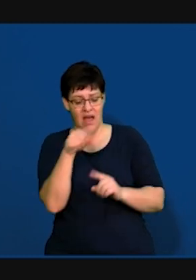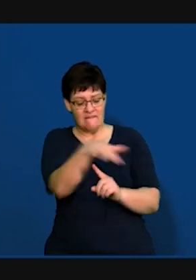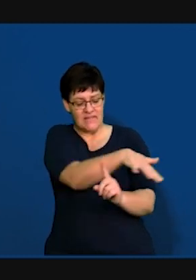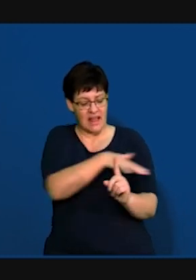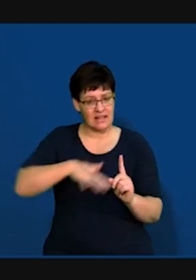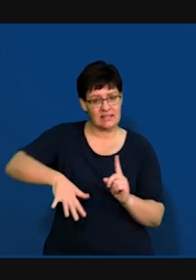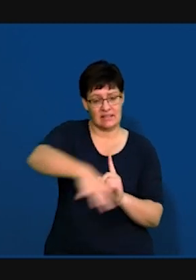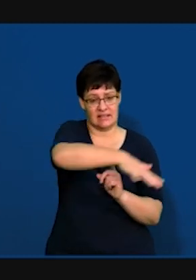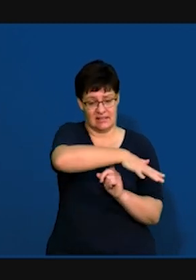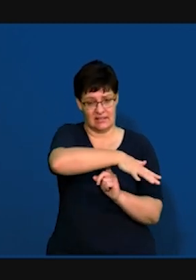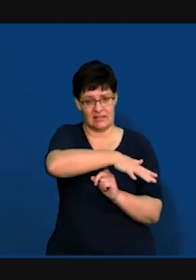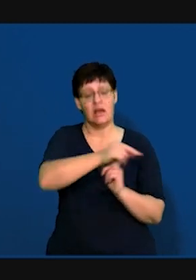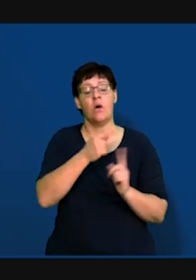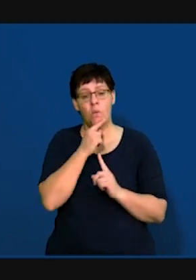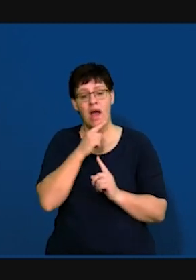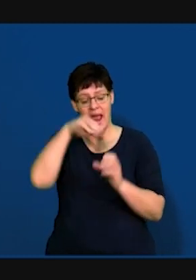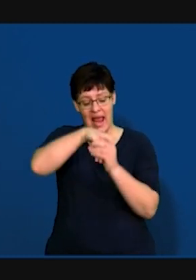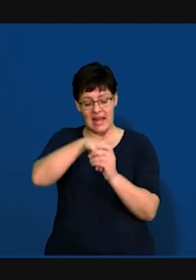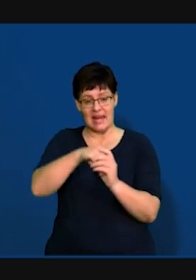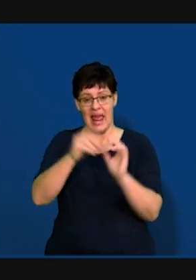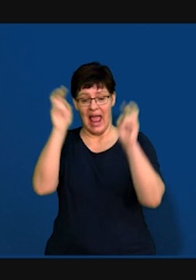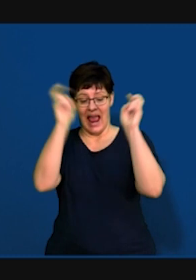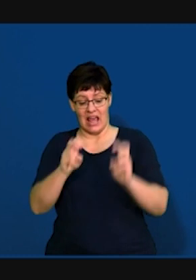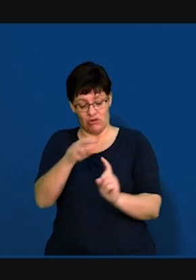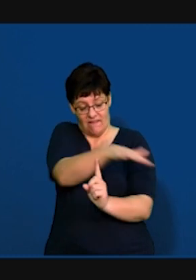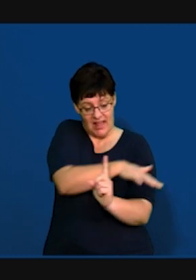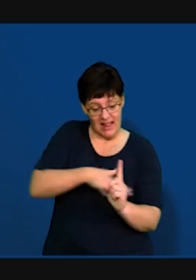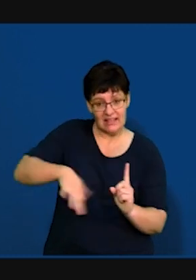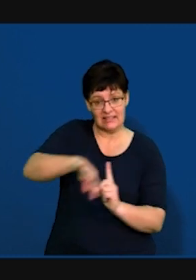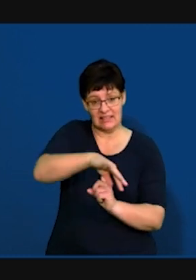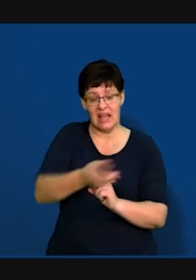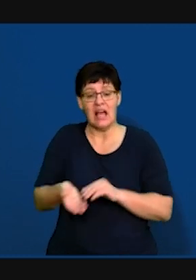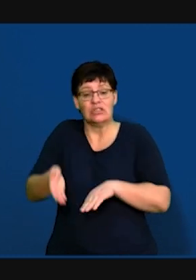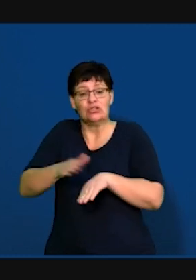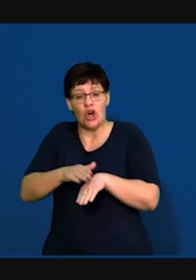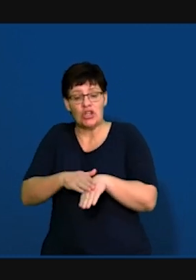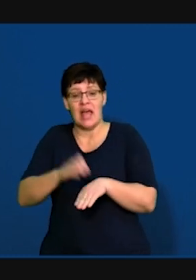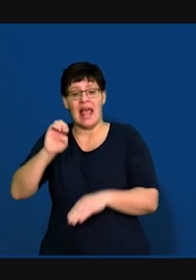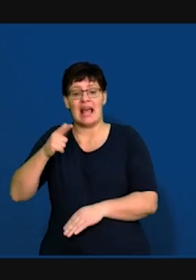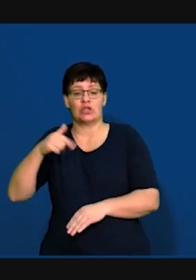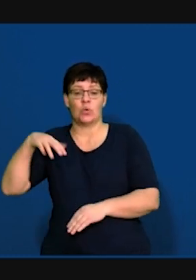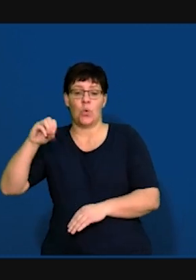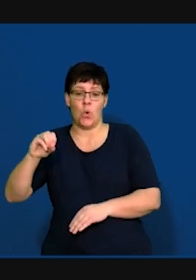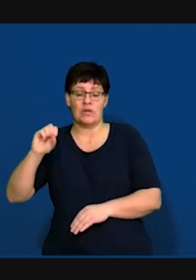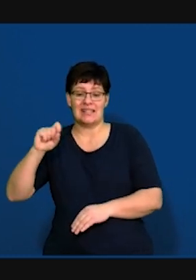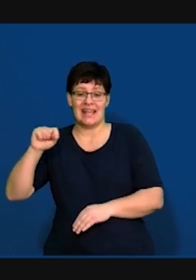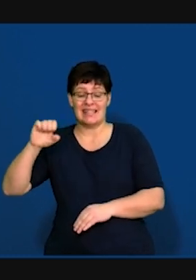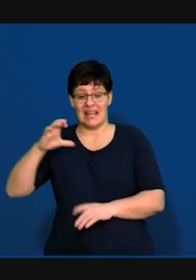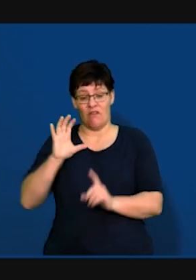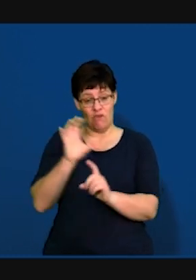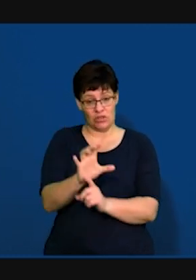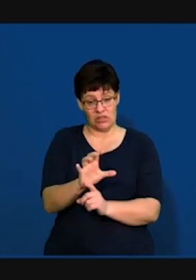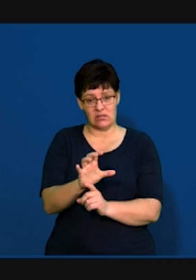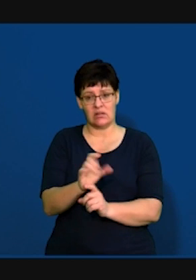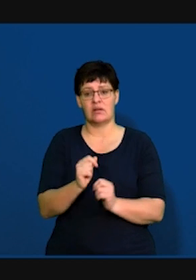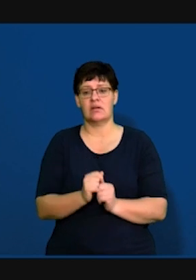very important because in an electric field, another charge will experience an electrostatic force. So while we speak